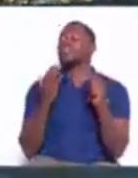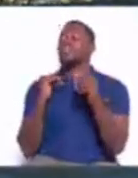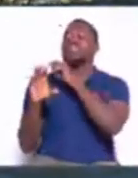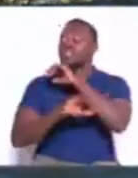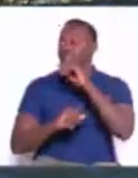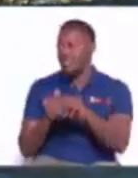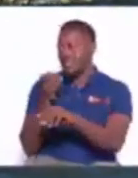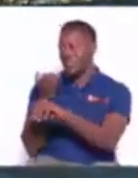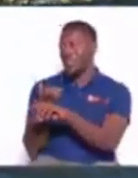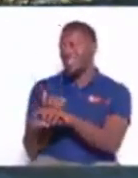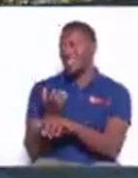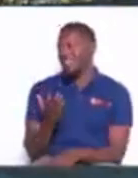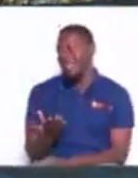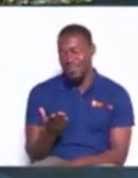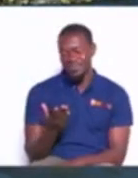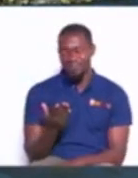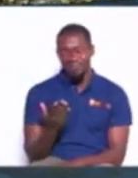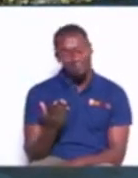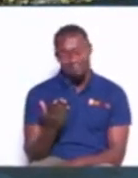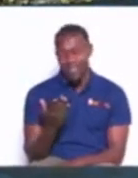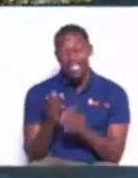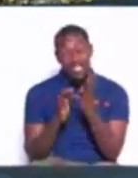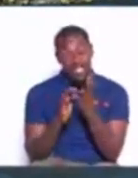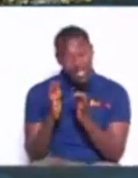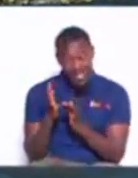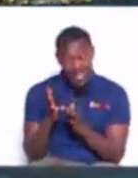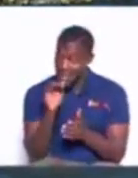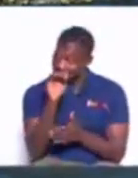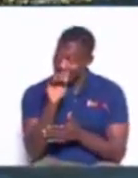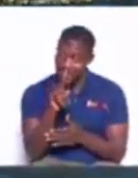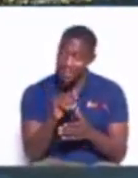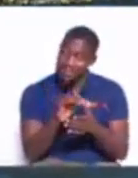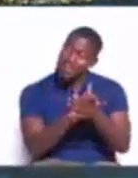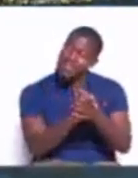Jesus is reaching out his hand to you tonight.